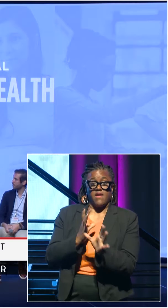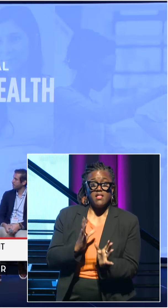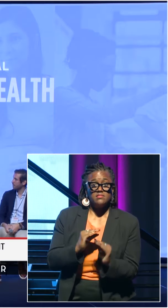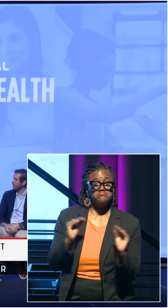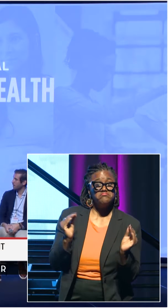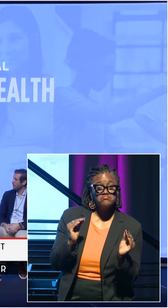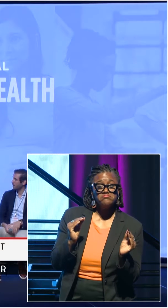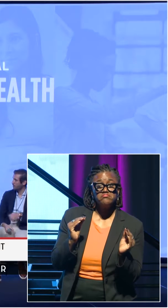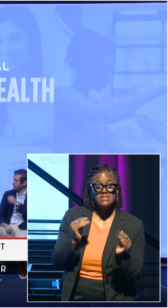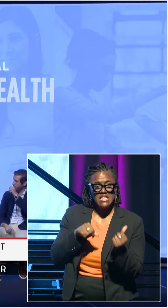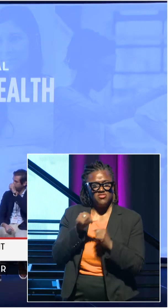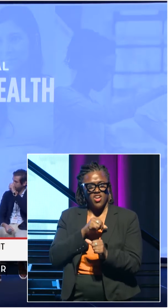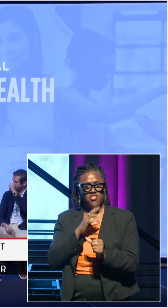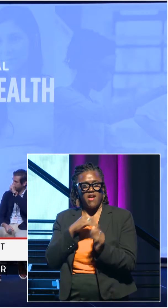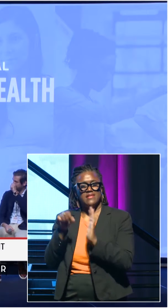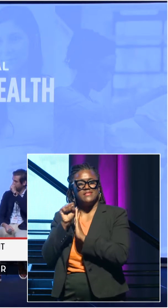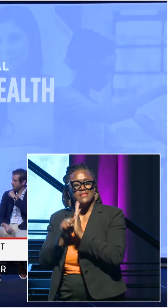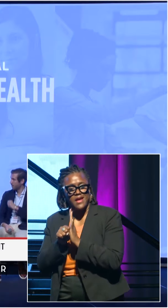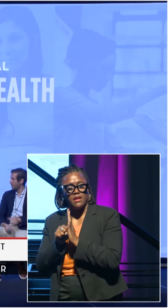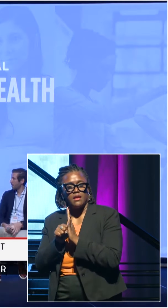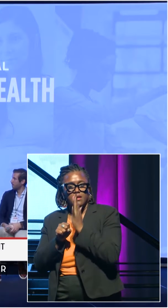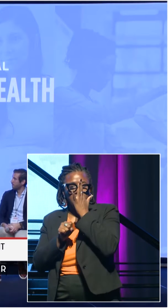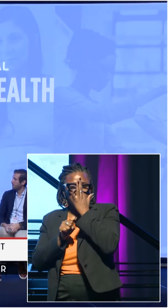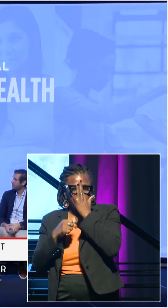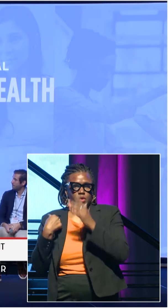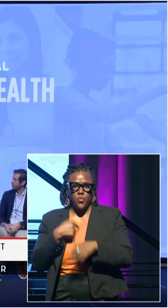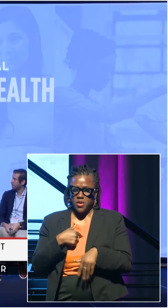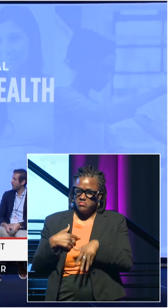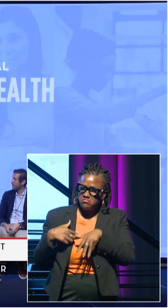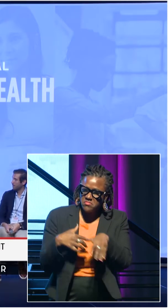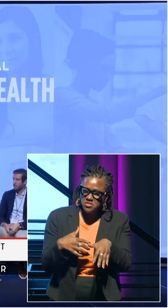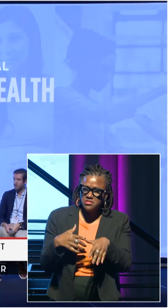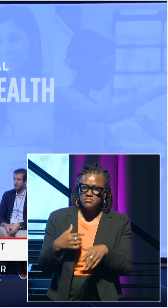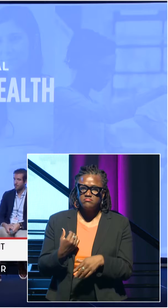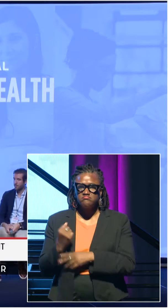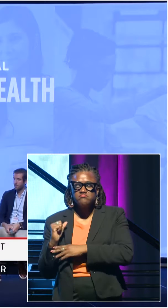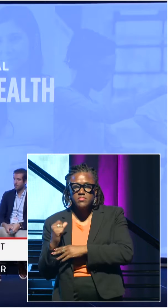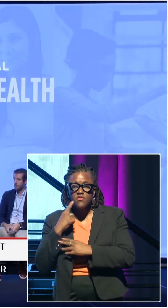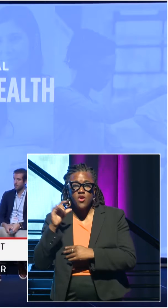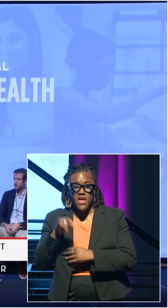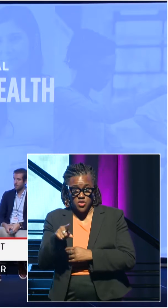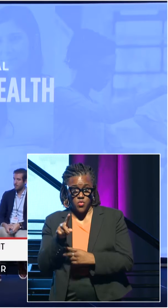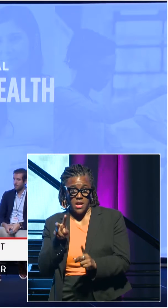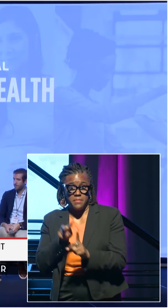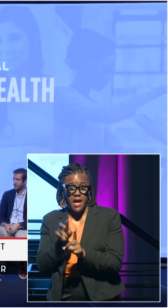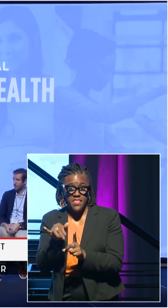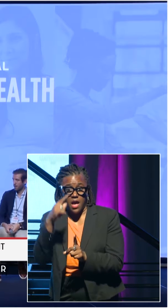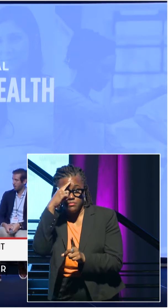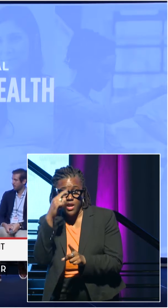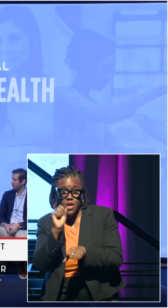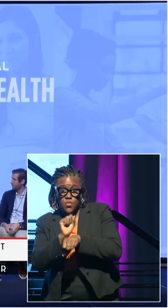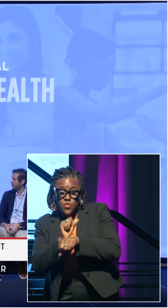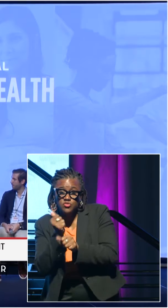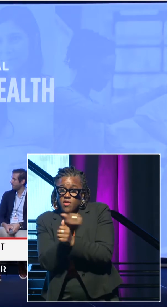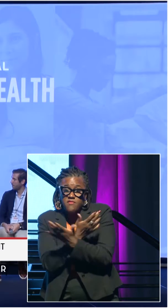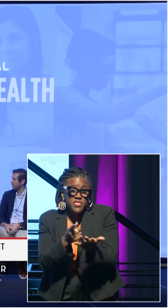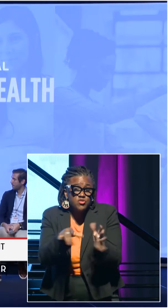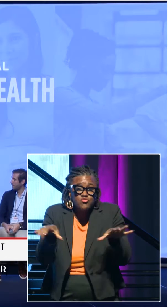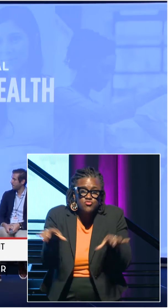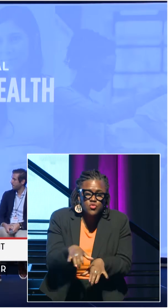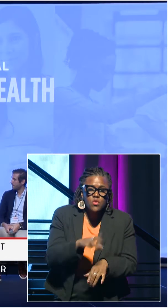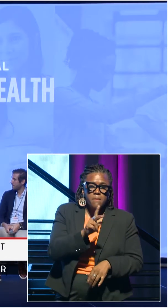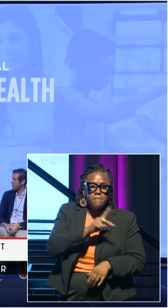from violence from the state. And that's what we're trying to march towards. And if you can apply that framework to anything you do, personally